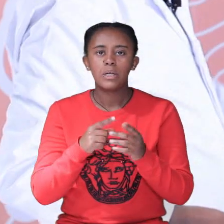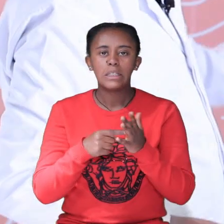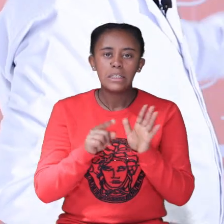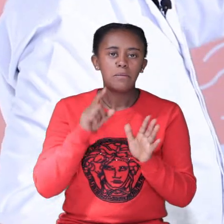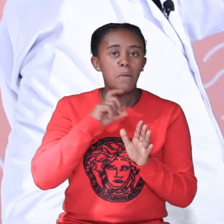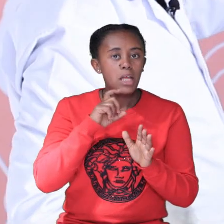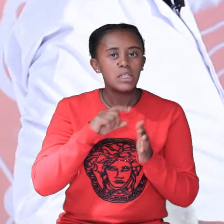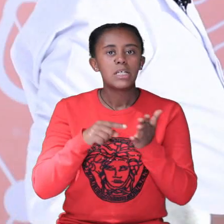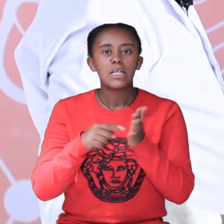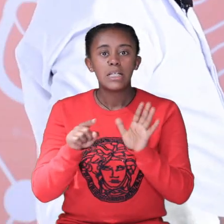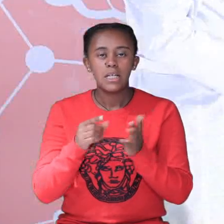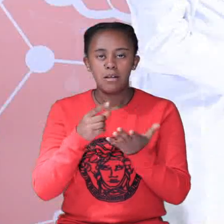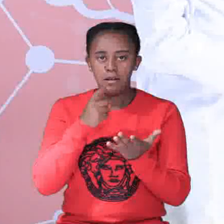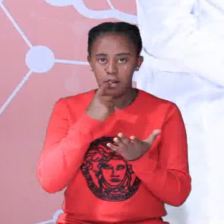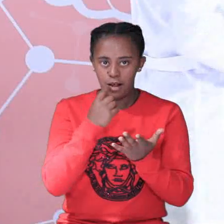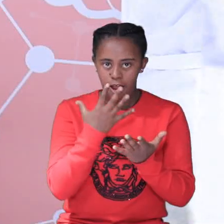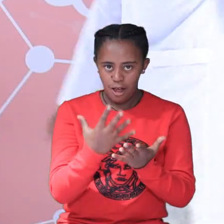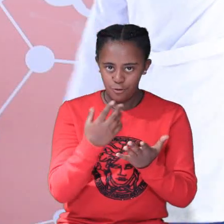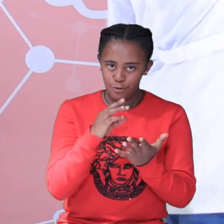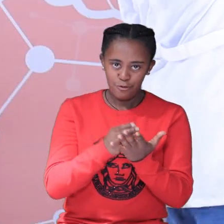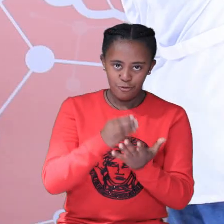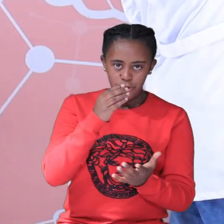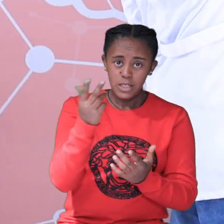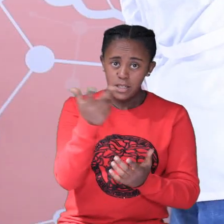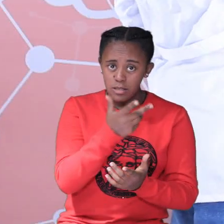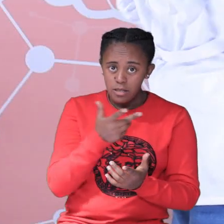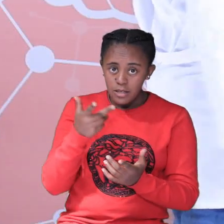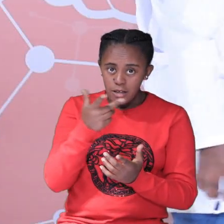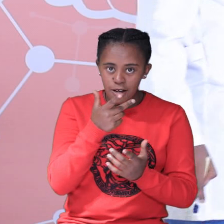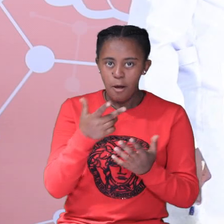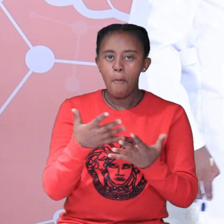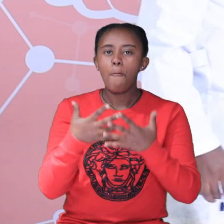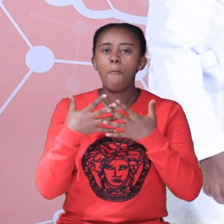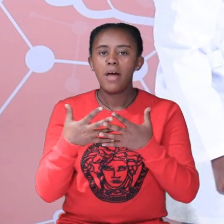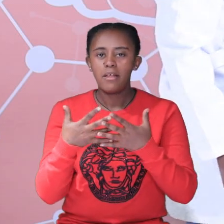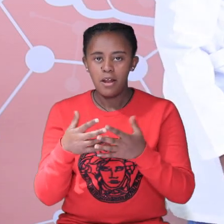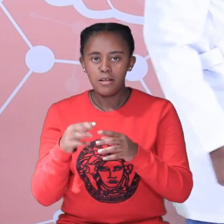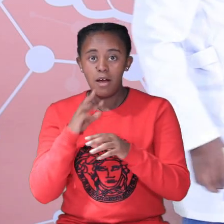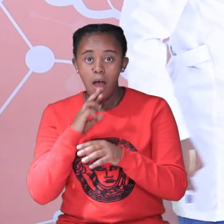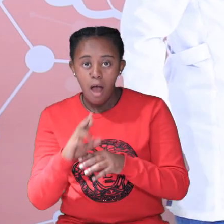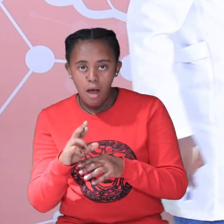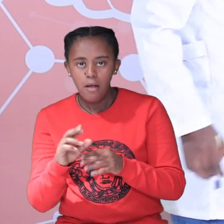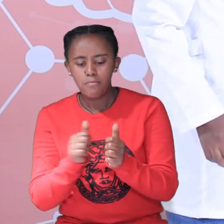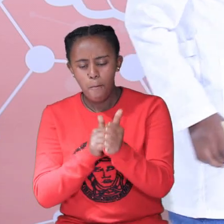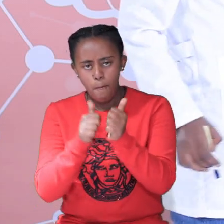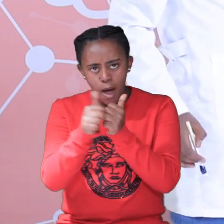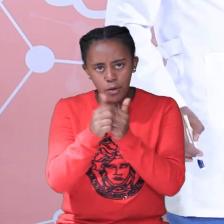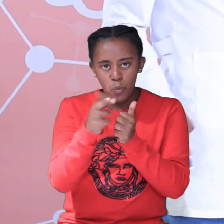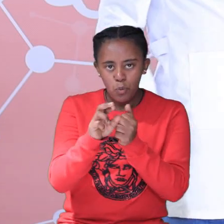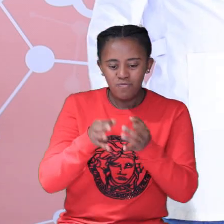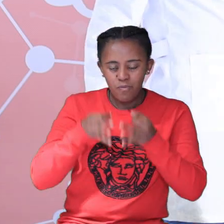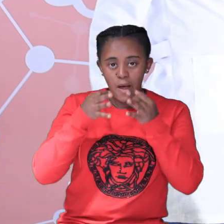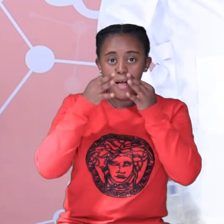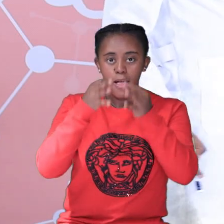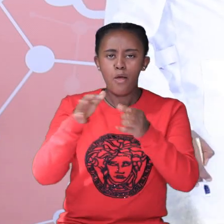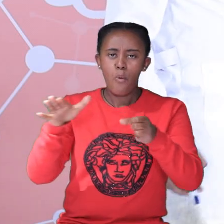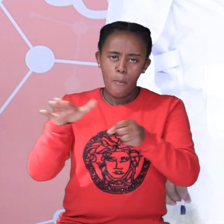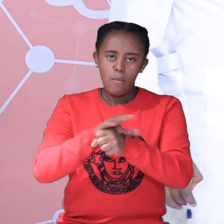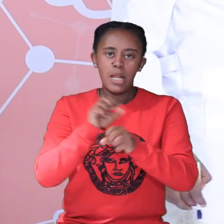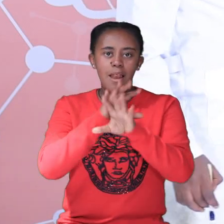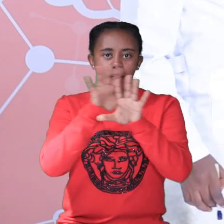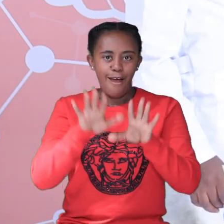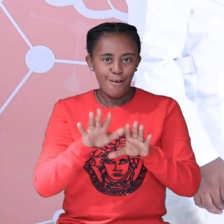plastic. These three materials are passes a complete light.